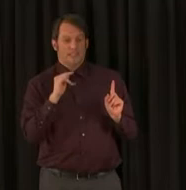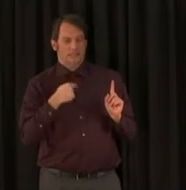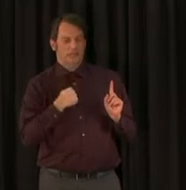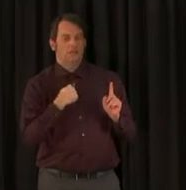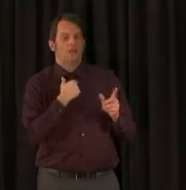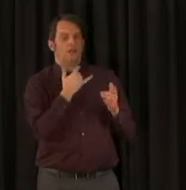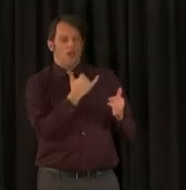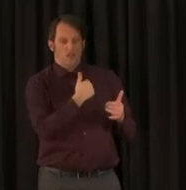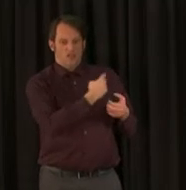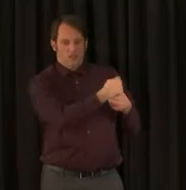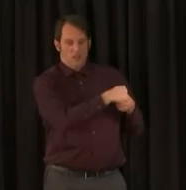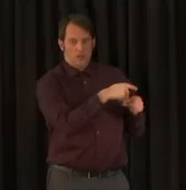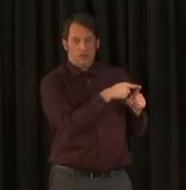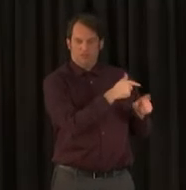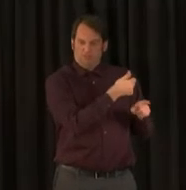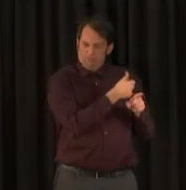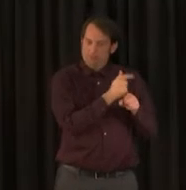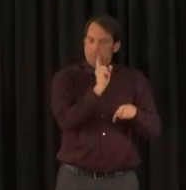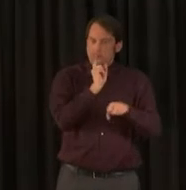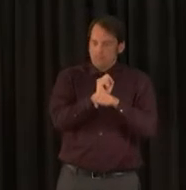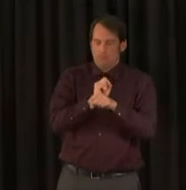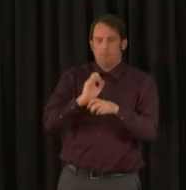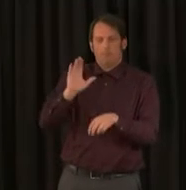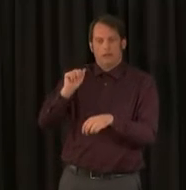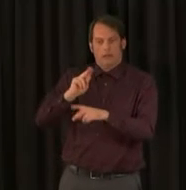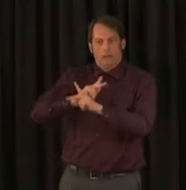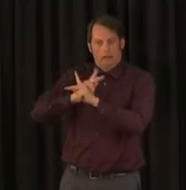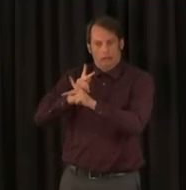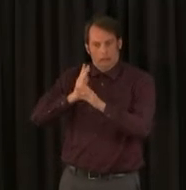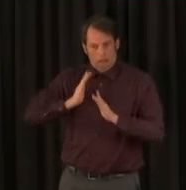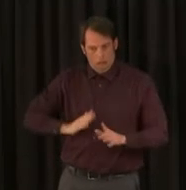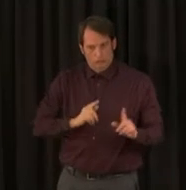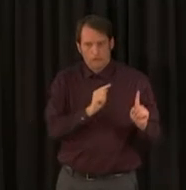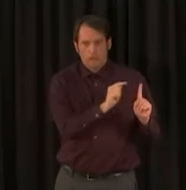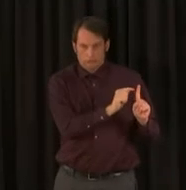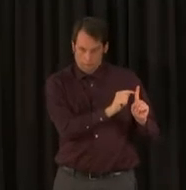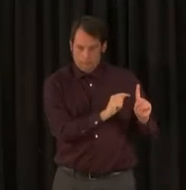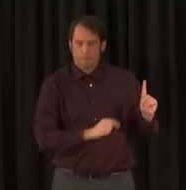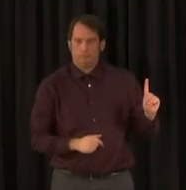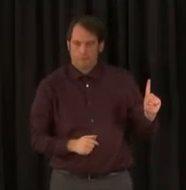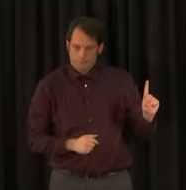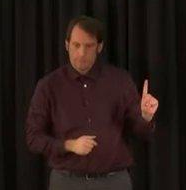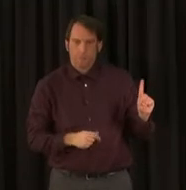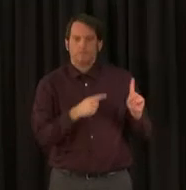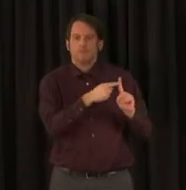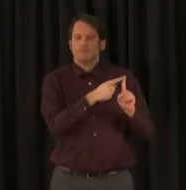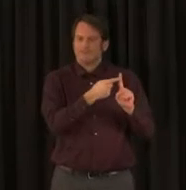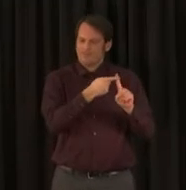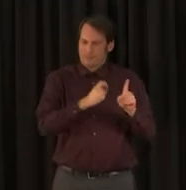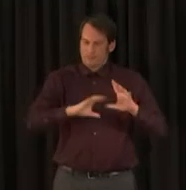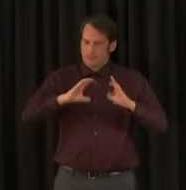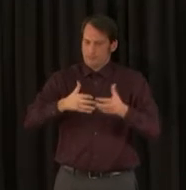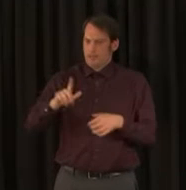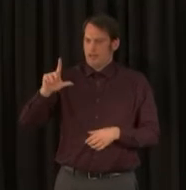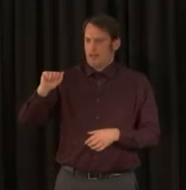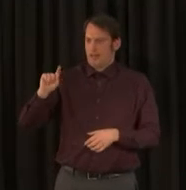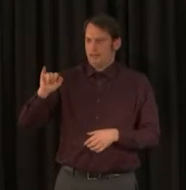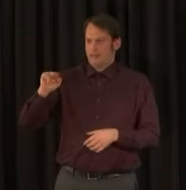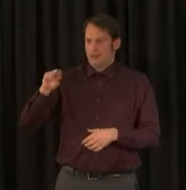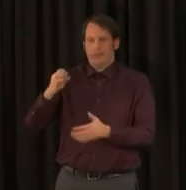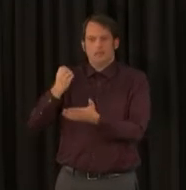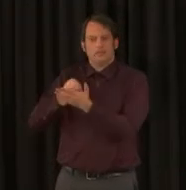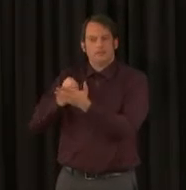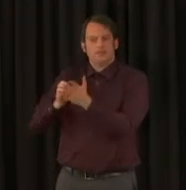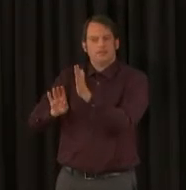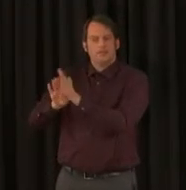lot about making sure that you're in connection with lenders, and we know that the Latino Economic Development Center last round was